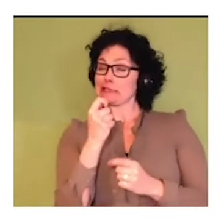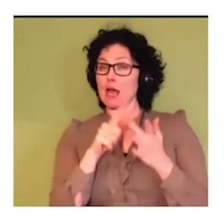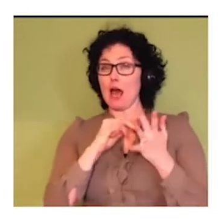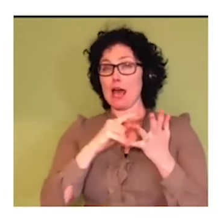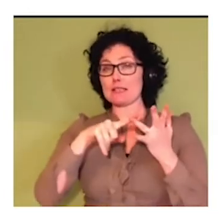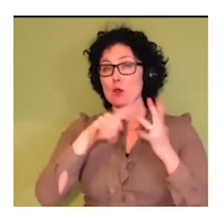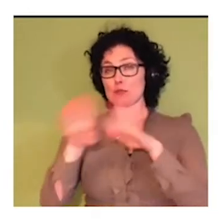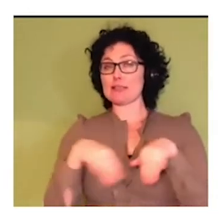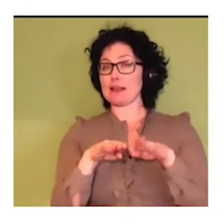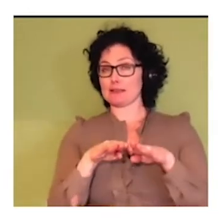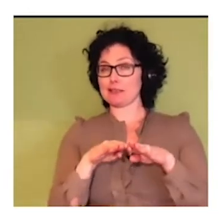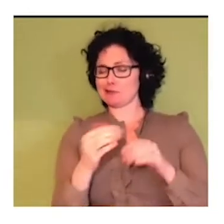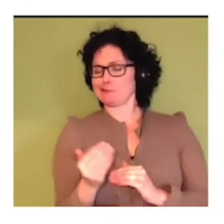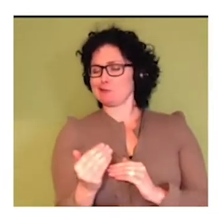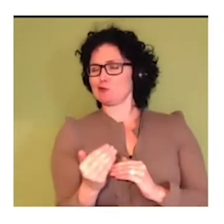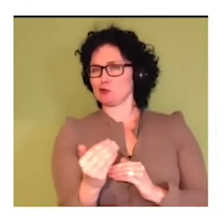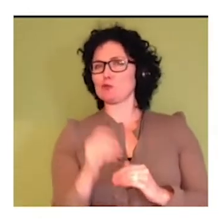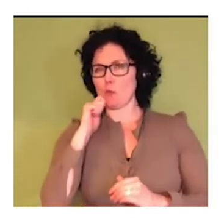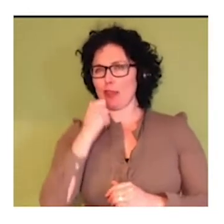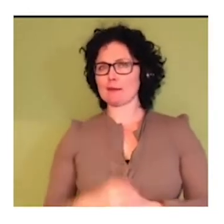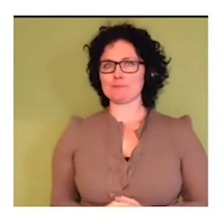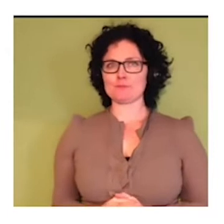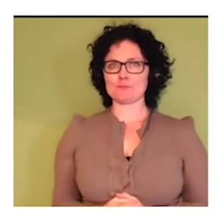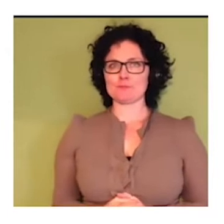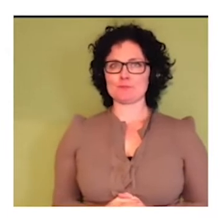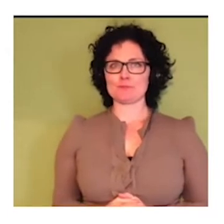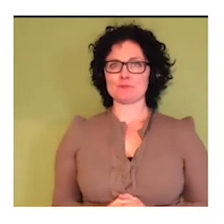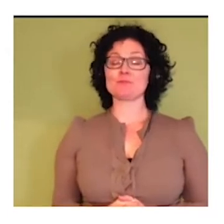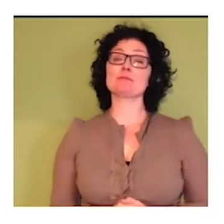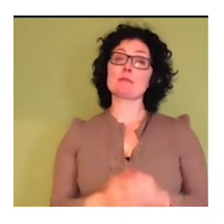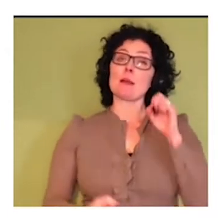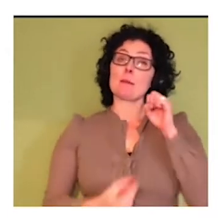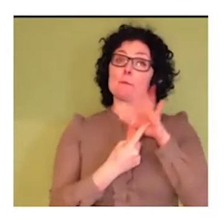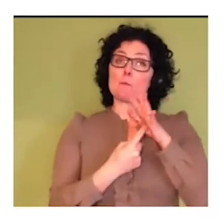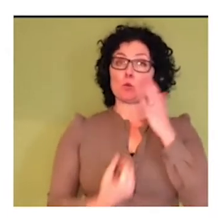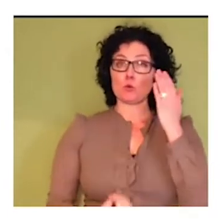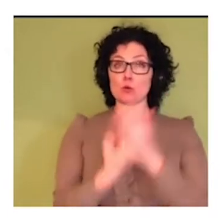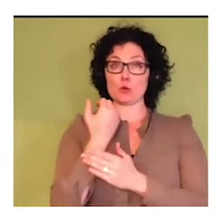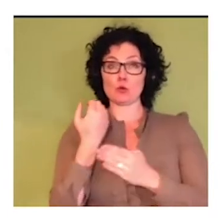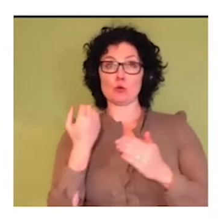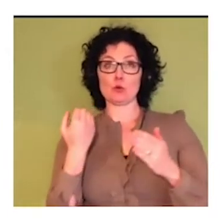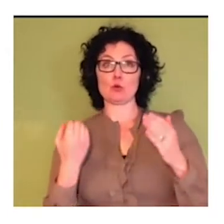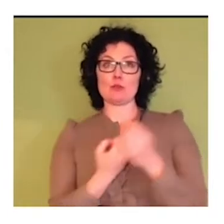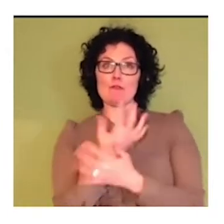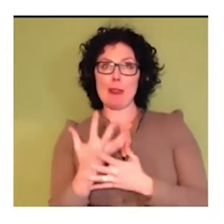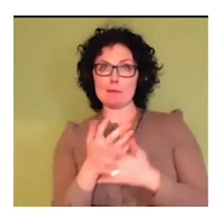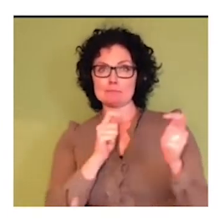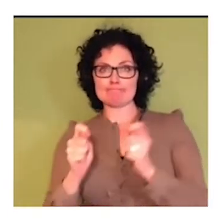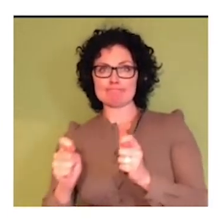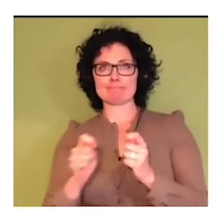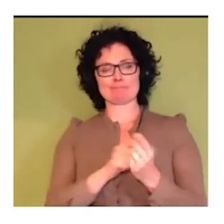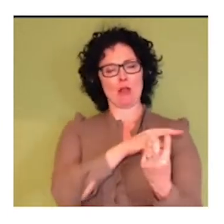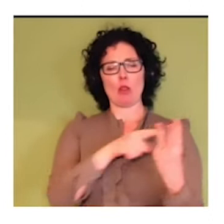be happening really quite soon. So let's talk about some important developments that are happening right now with EPUB, and I wanted to call out